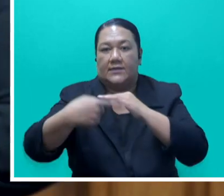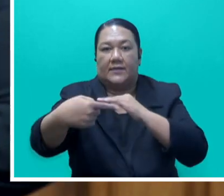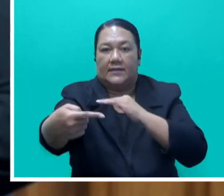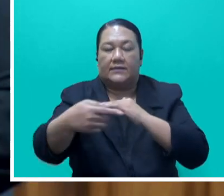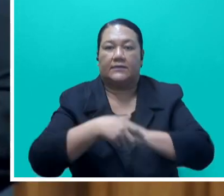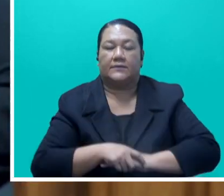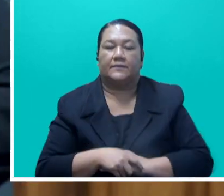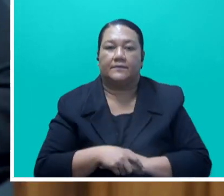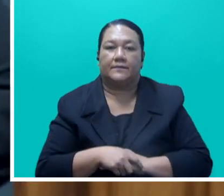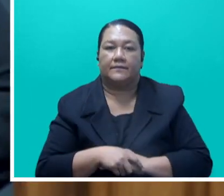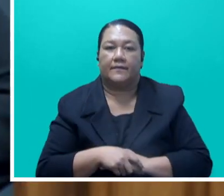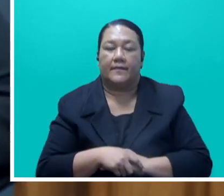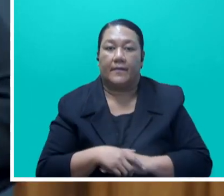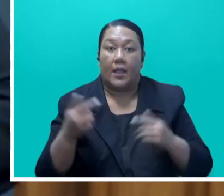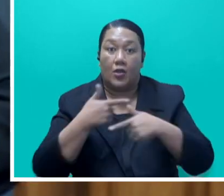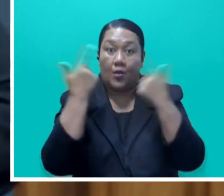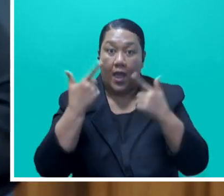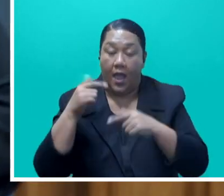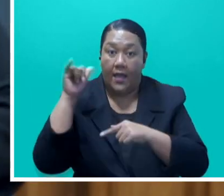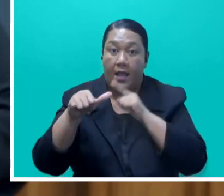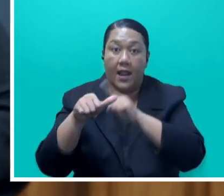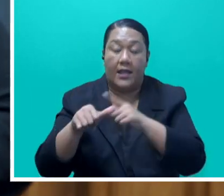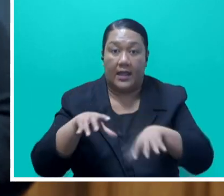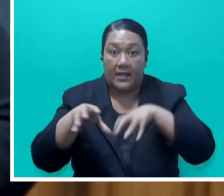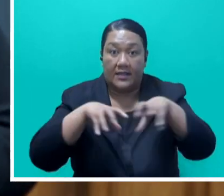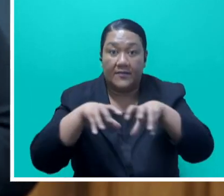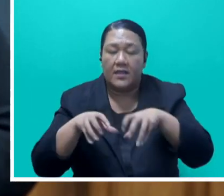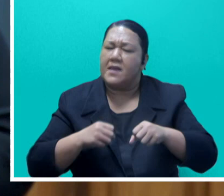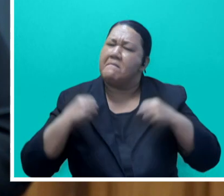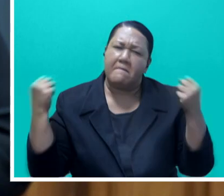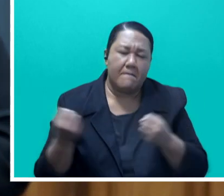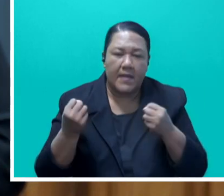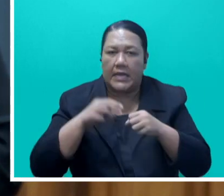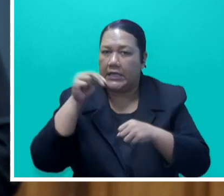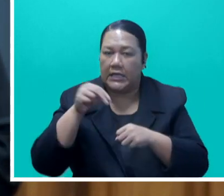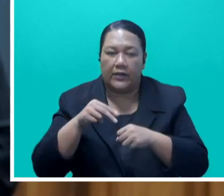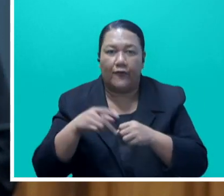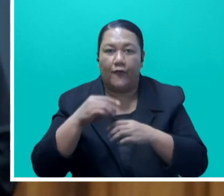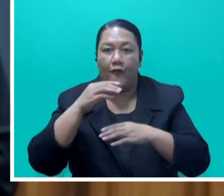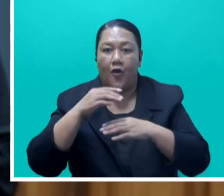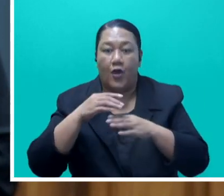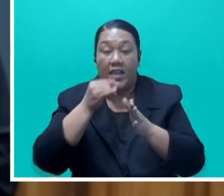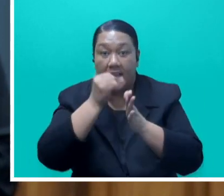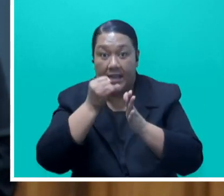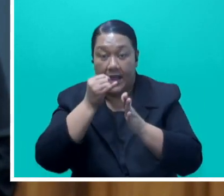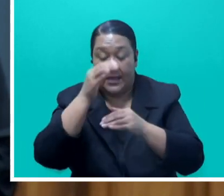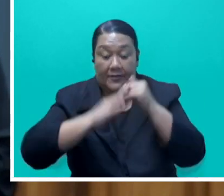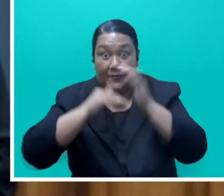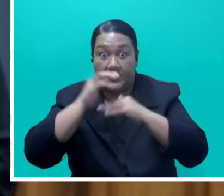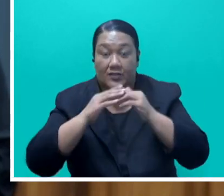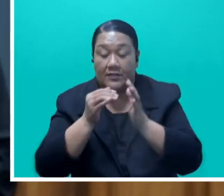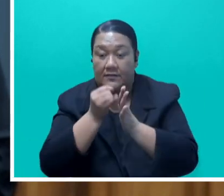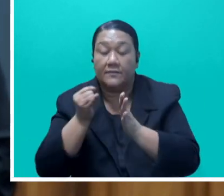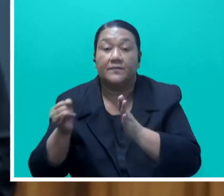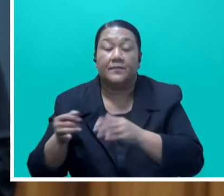sir, great airline connectivity requires the necessary infrastructure. The coalition government will encourage closer